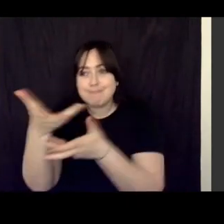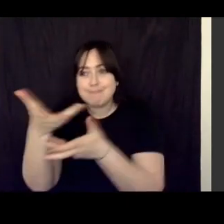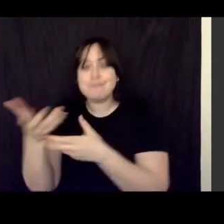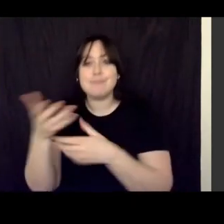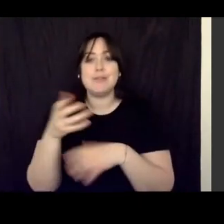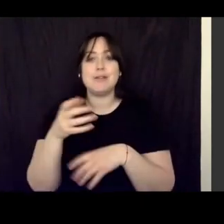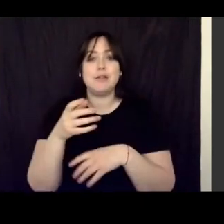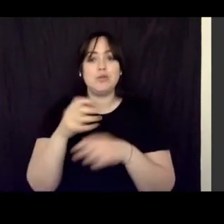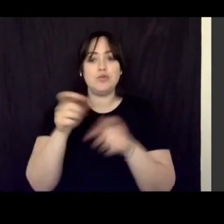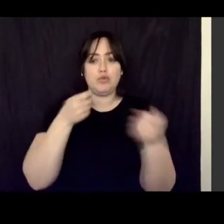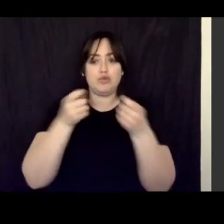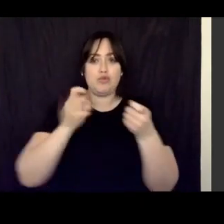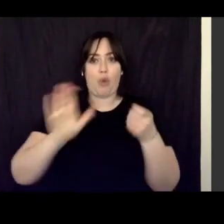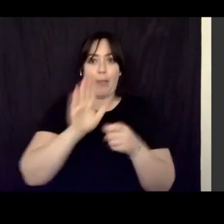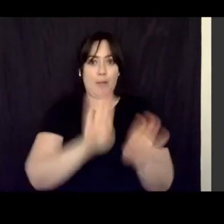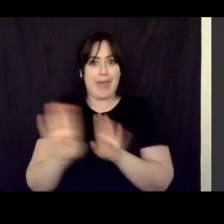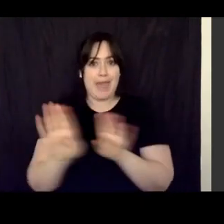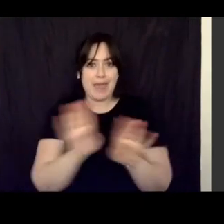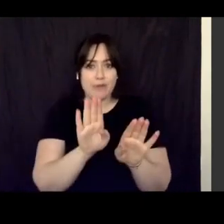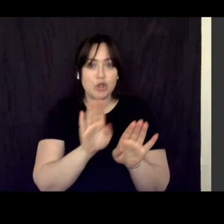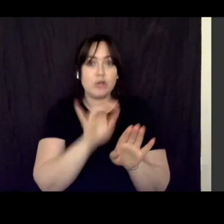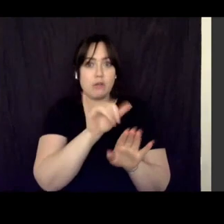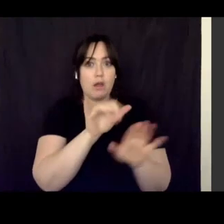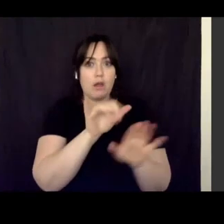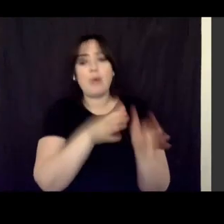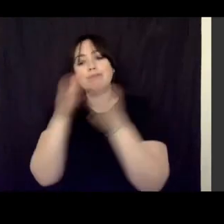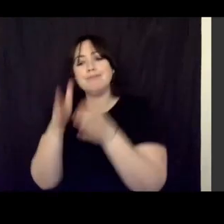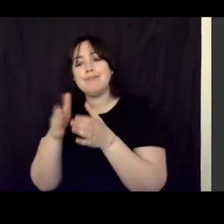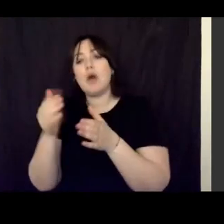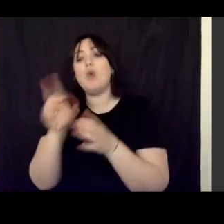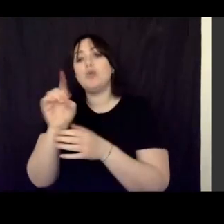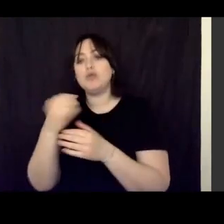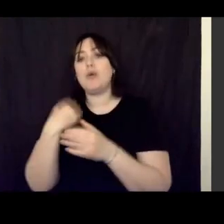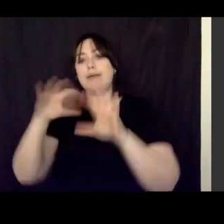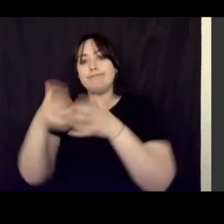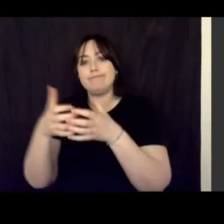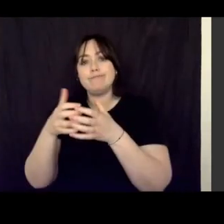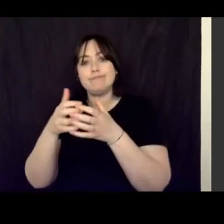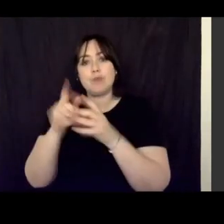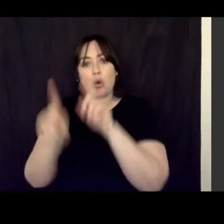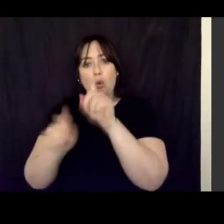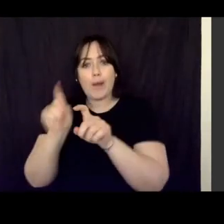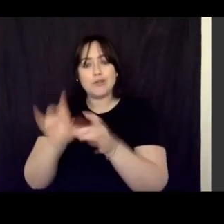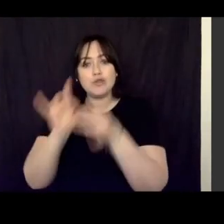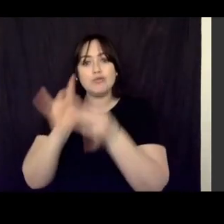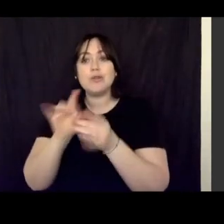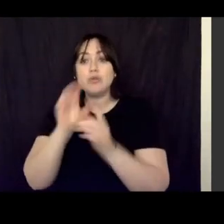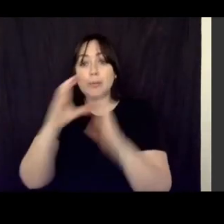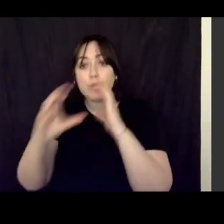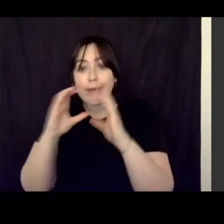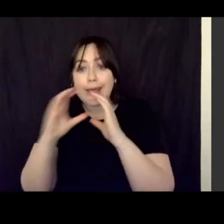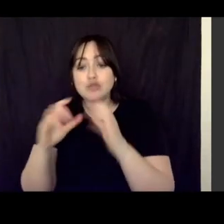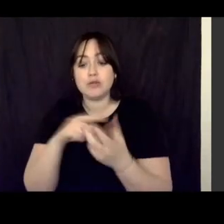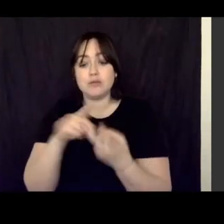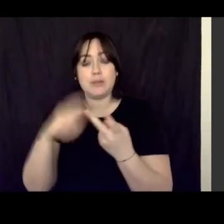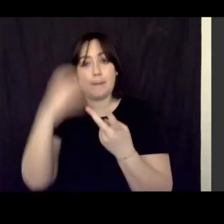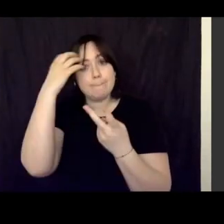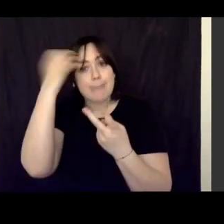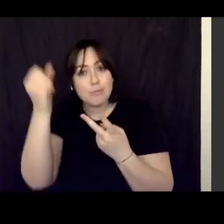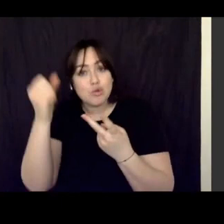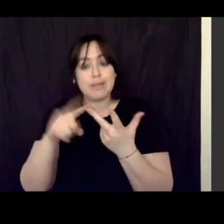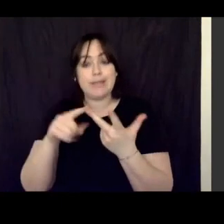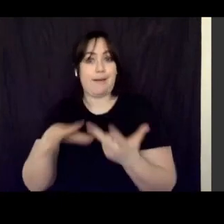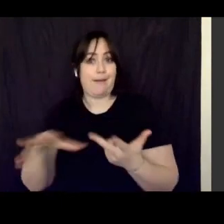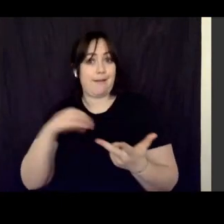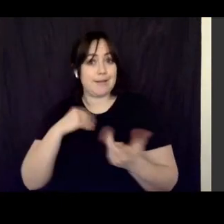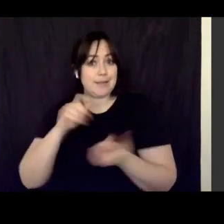of questions related to communication, remembering, accepting change, in addition, again,